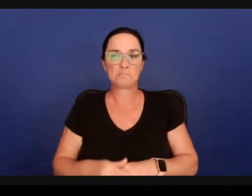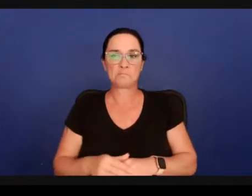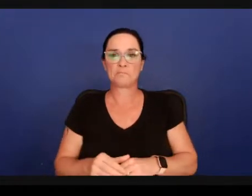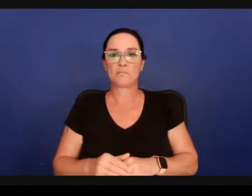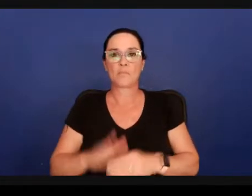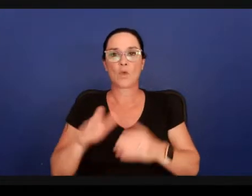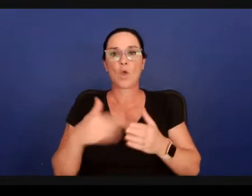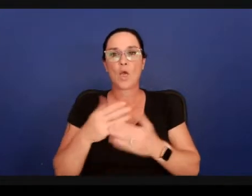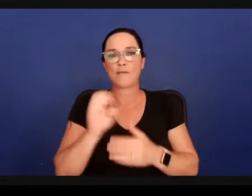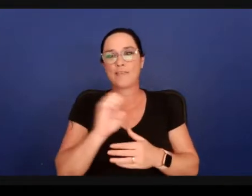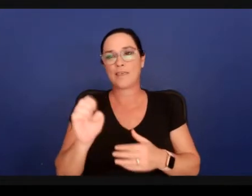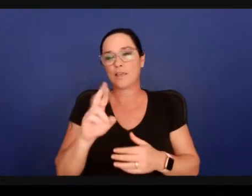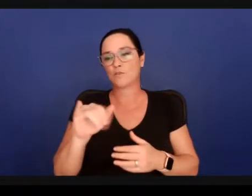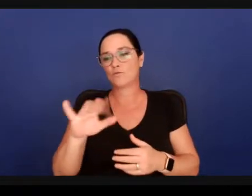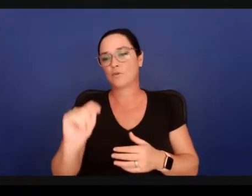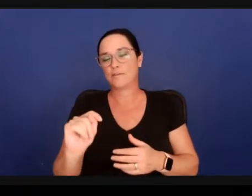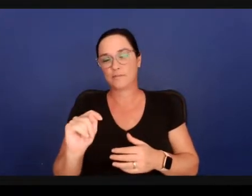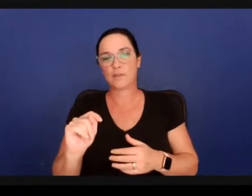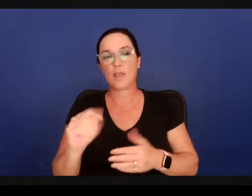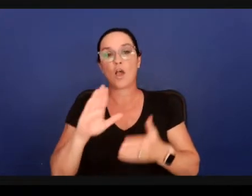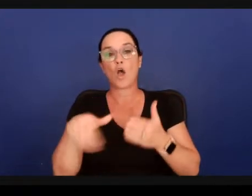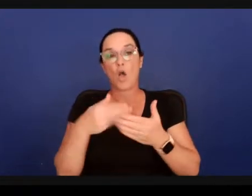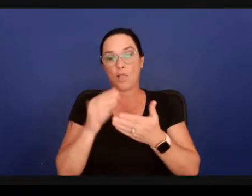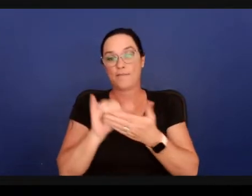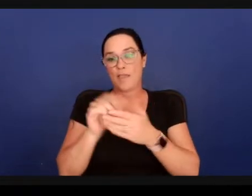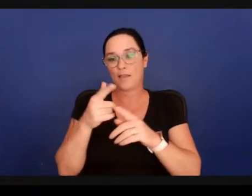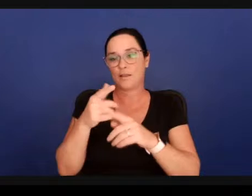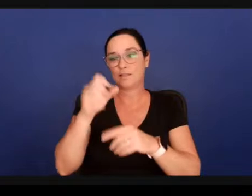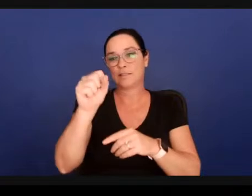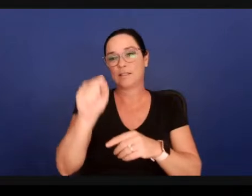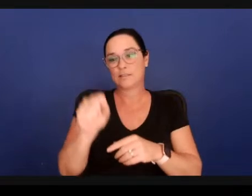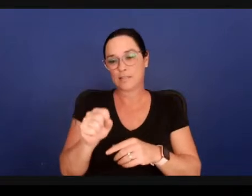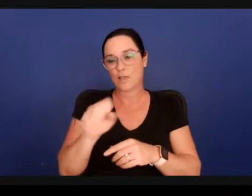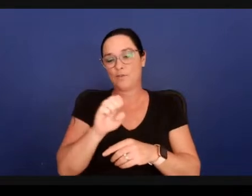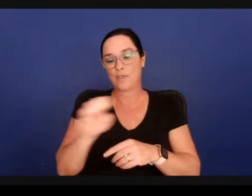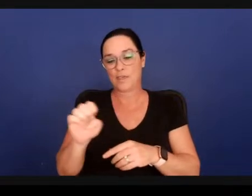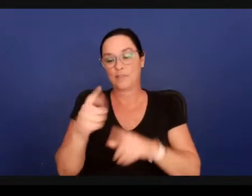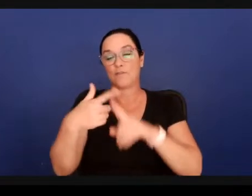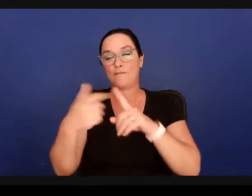Zone is southeast of the summit, and the summit's really what's pushing the whole Southeast Rift